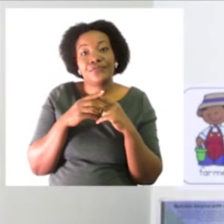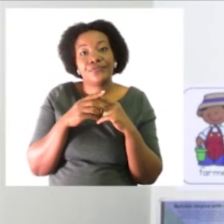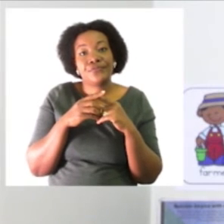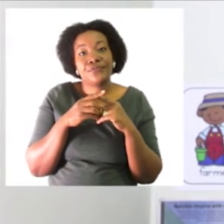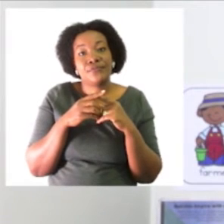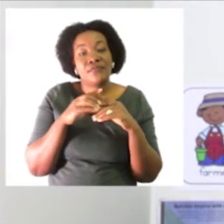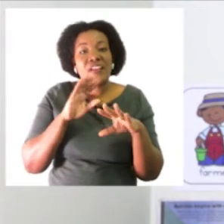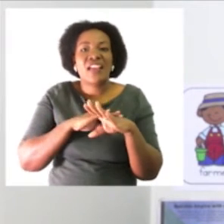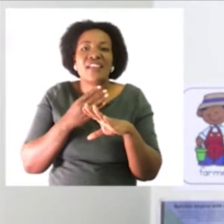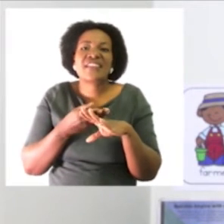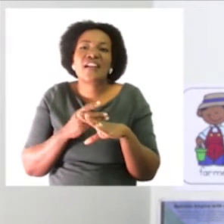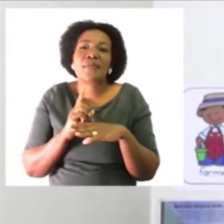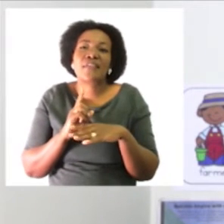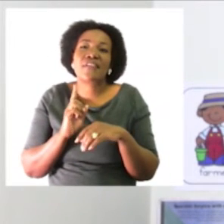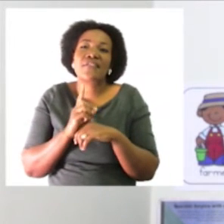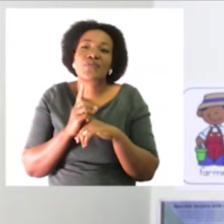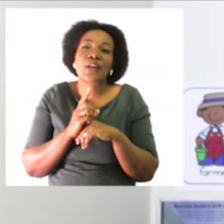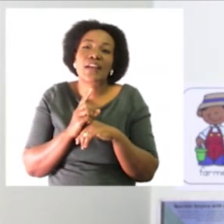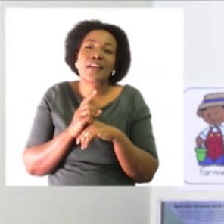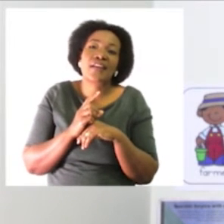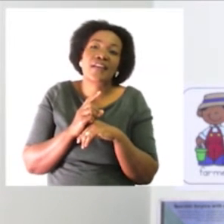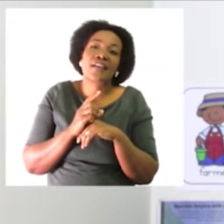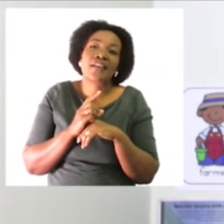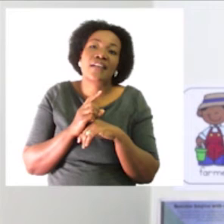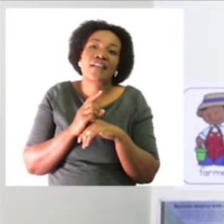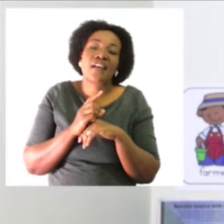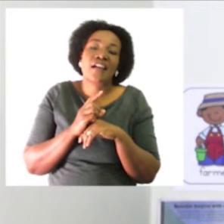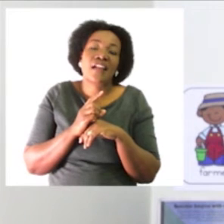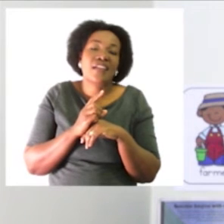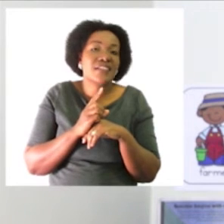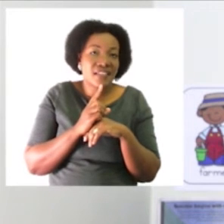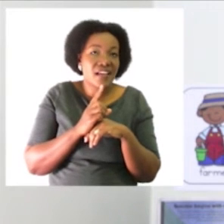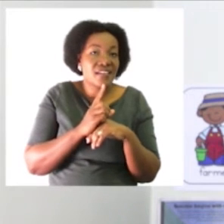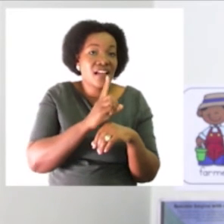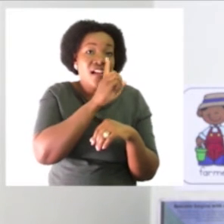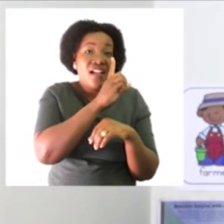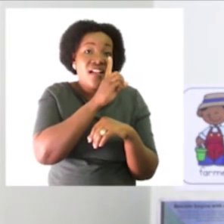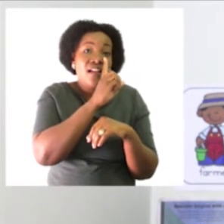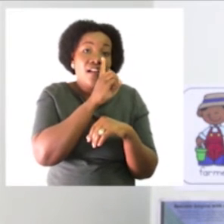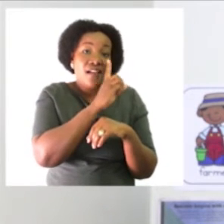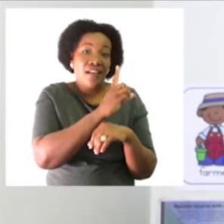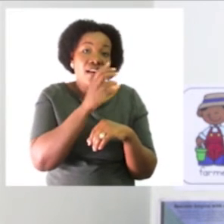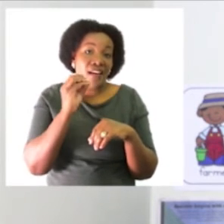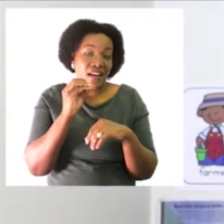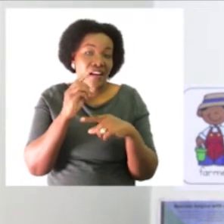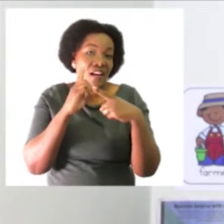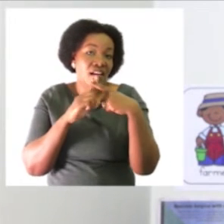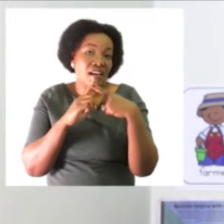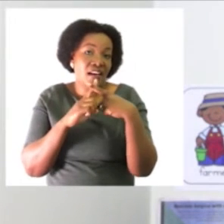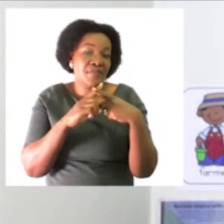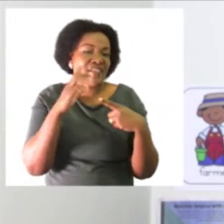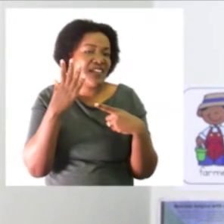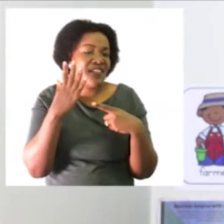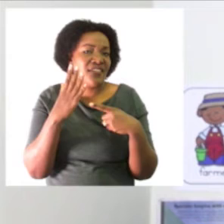for example, the first one, it says 10 times 5. How many do you think will be